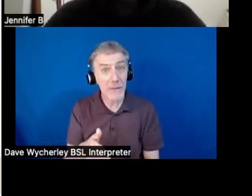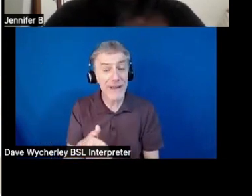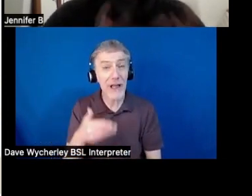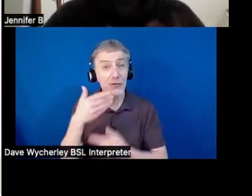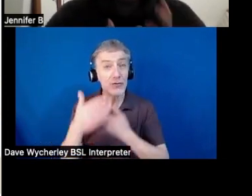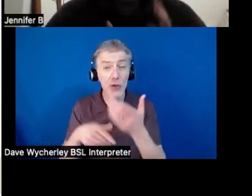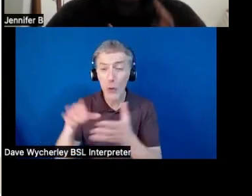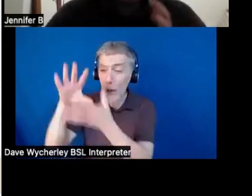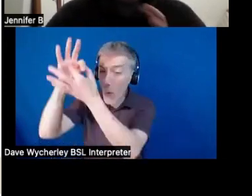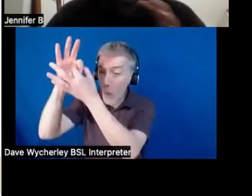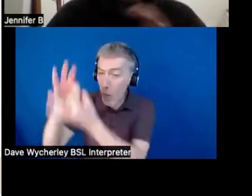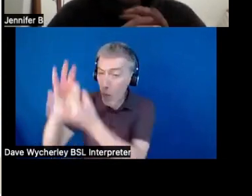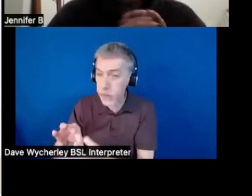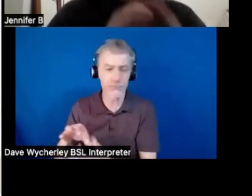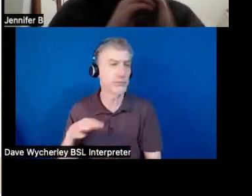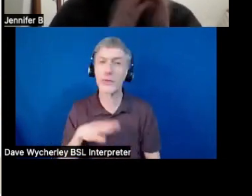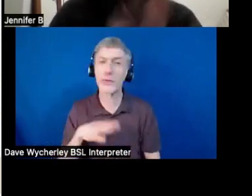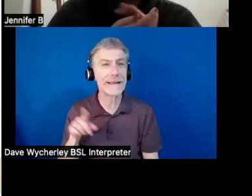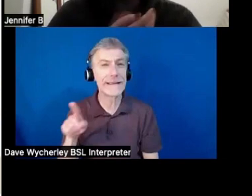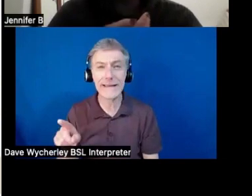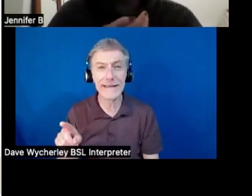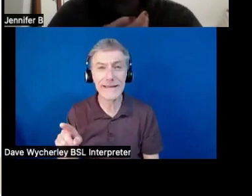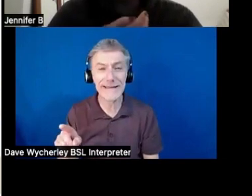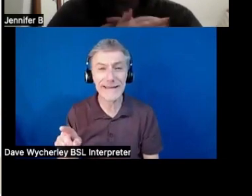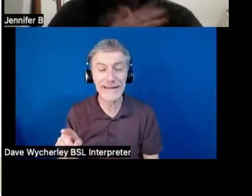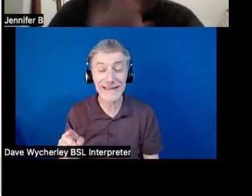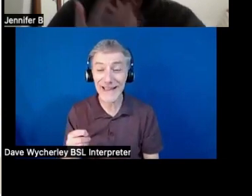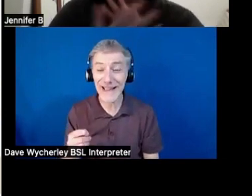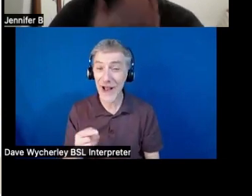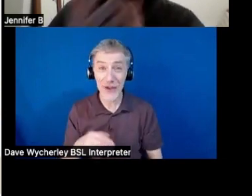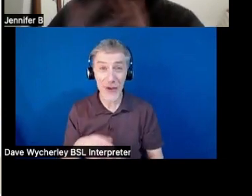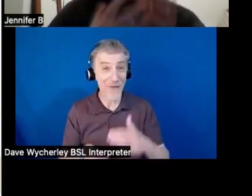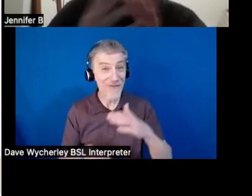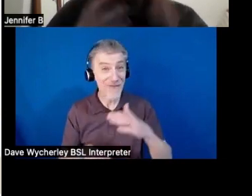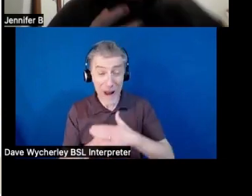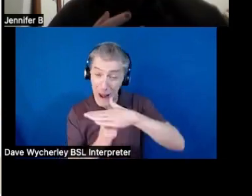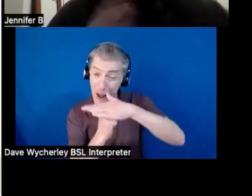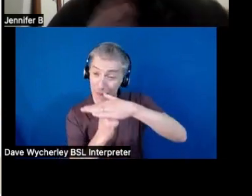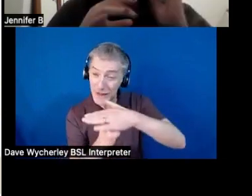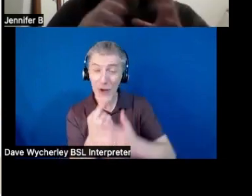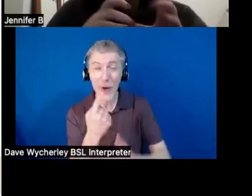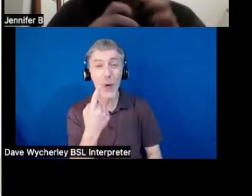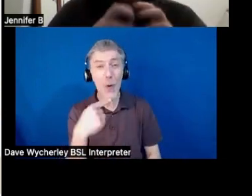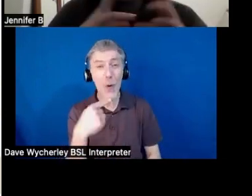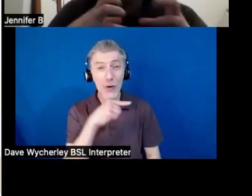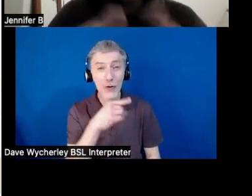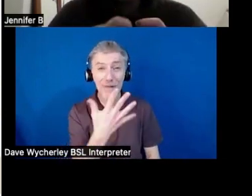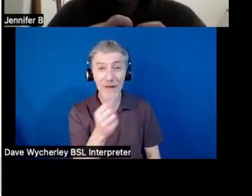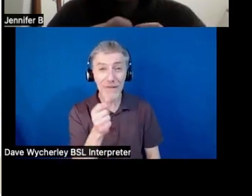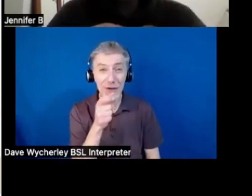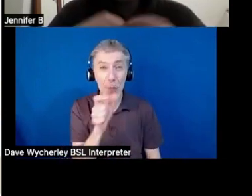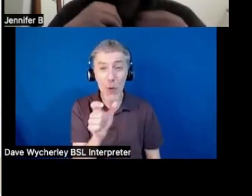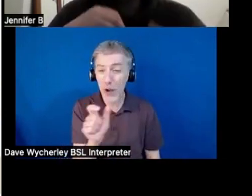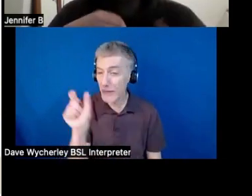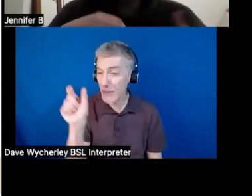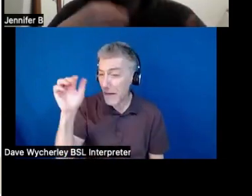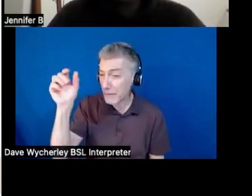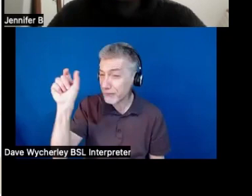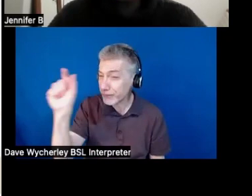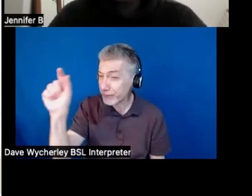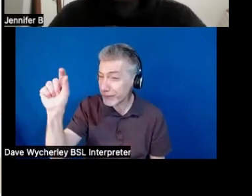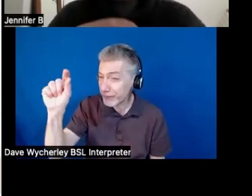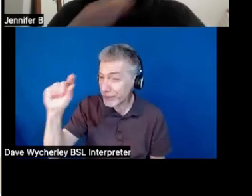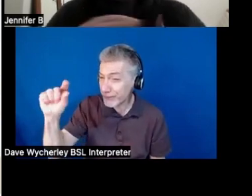archive, 150 words is their final form. There isn't anything, you know, beyond that in terms of what's written, but it's more of